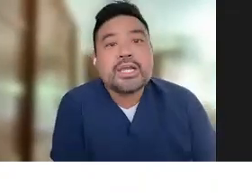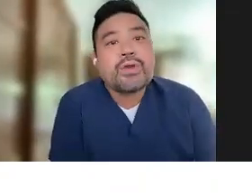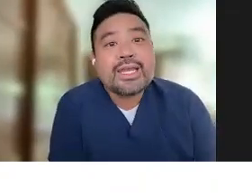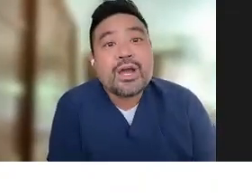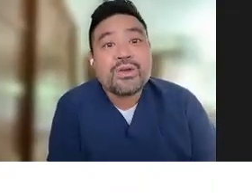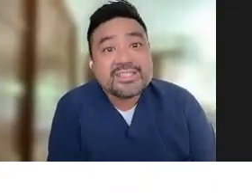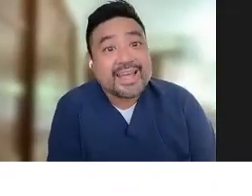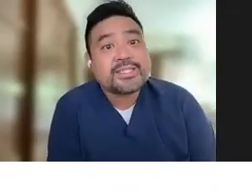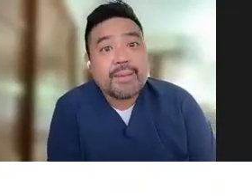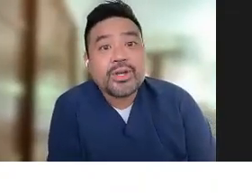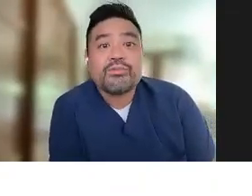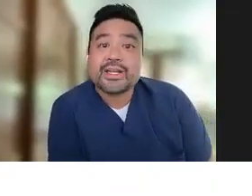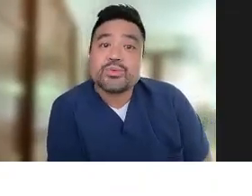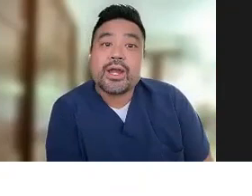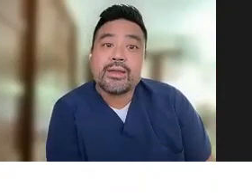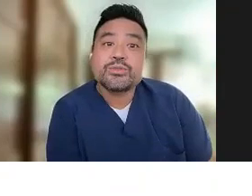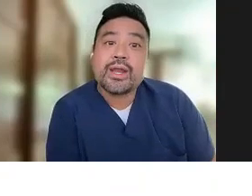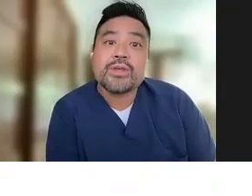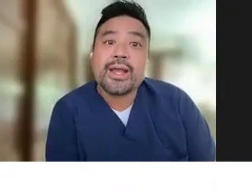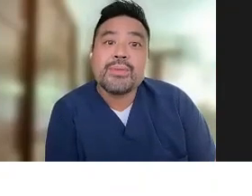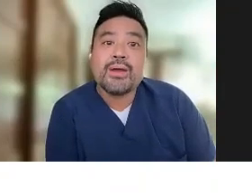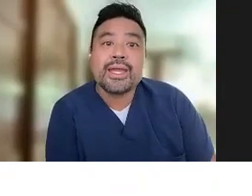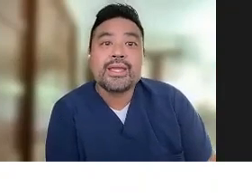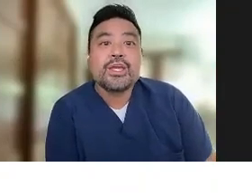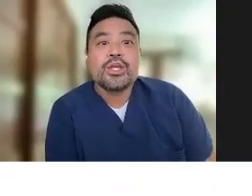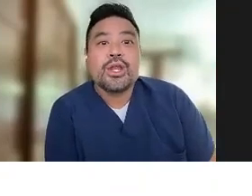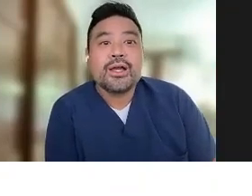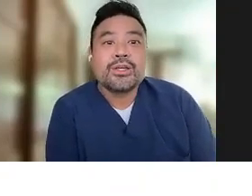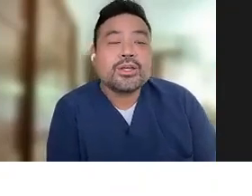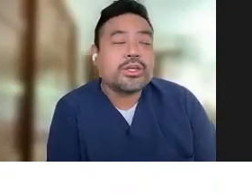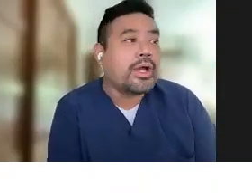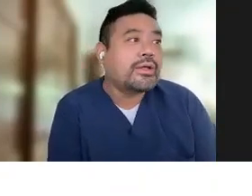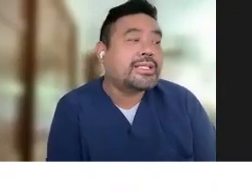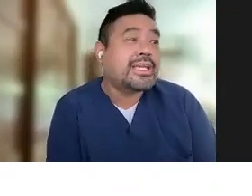you're seeing right now is that domino effect is what I'm talking about. Like,